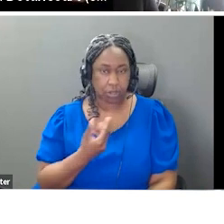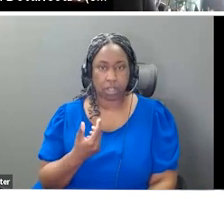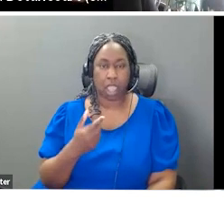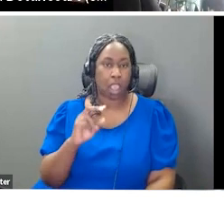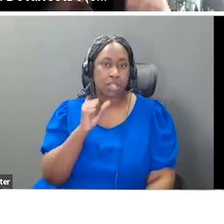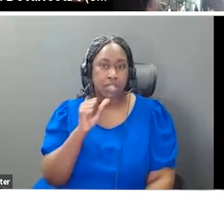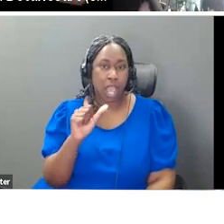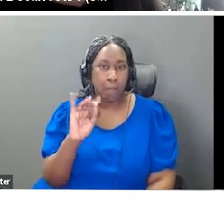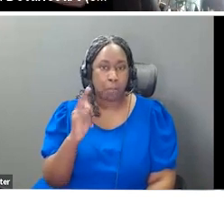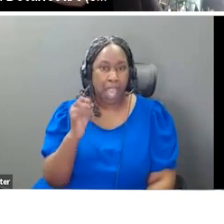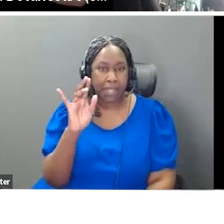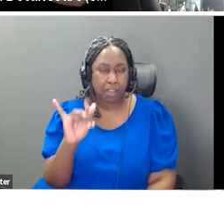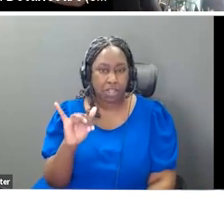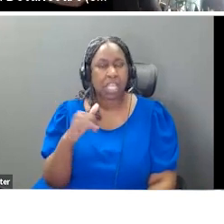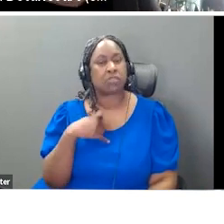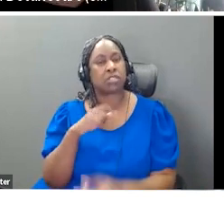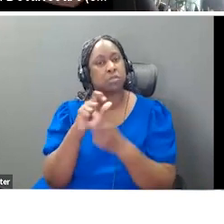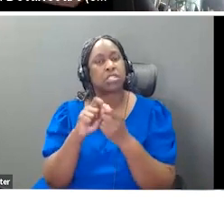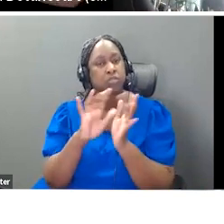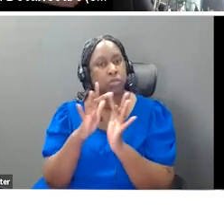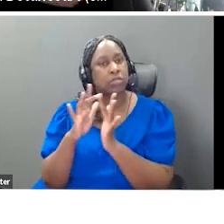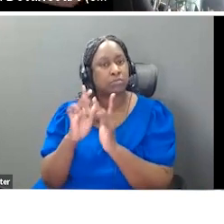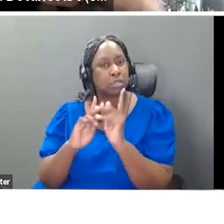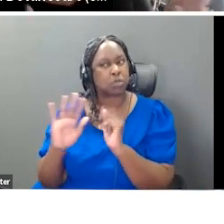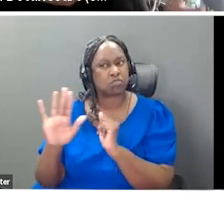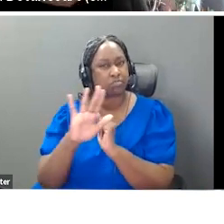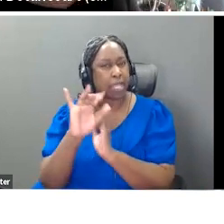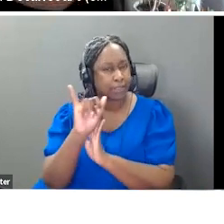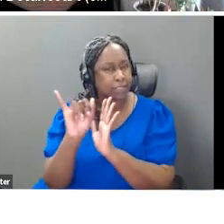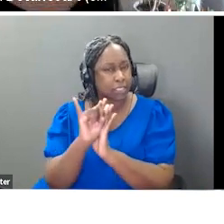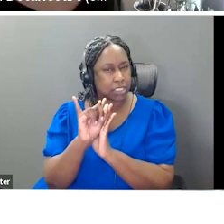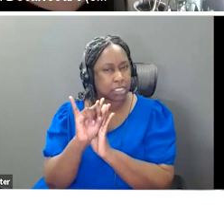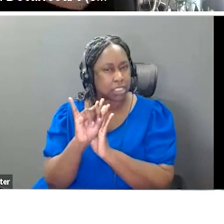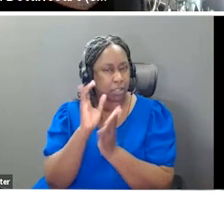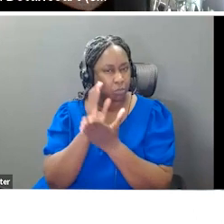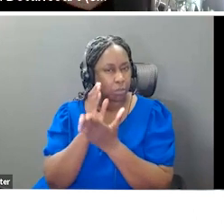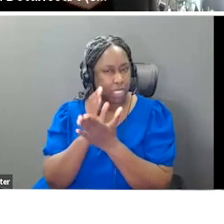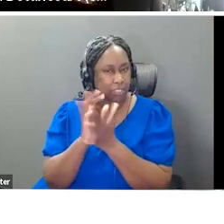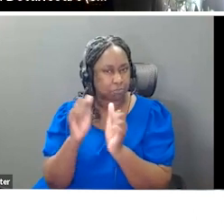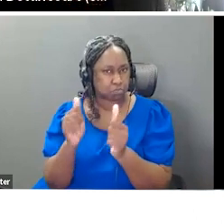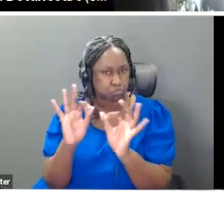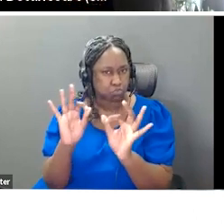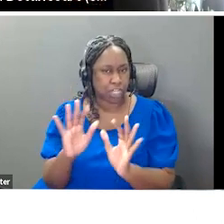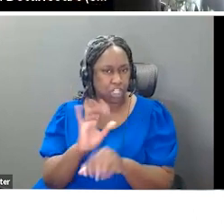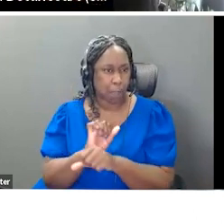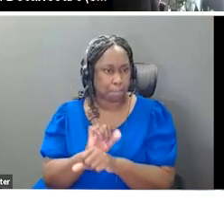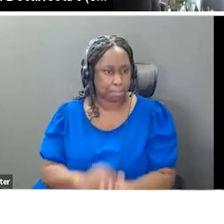non-binary people. There are specific websites for people of those identities, stock photo websites that do a great job of that.